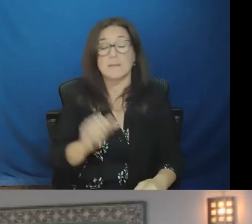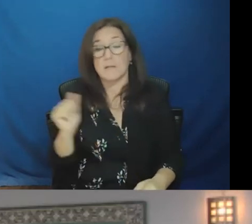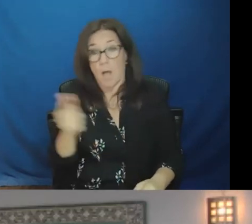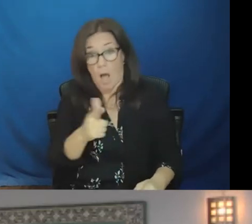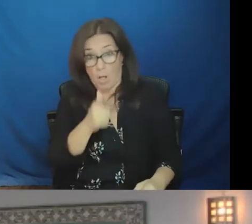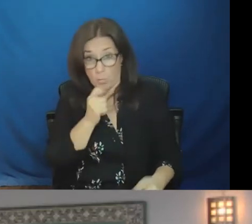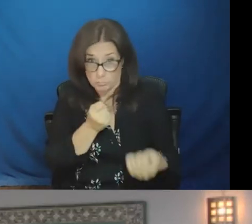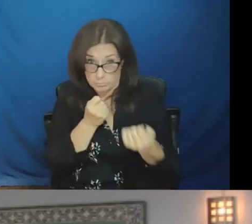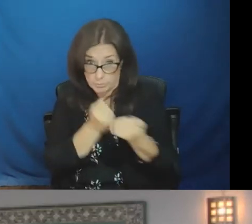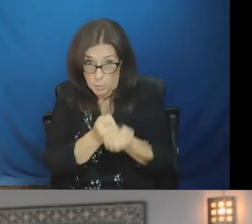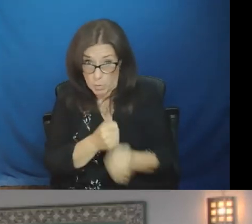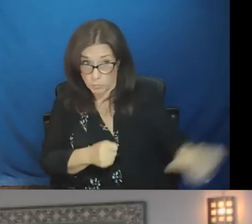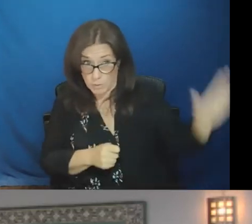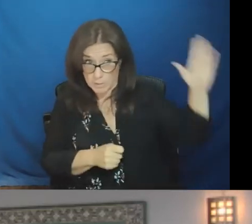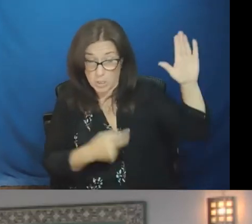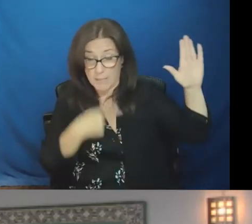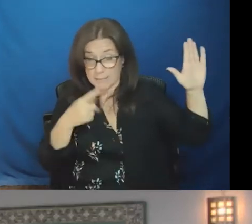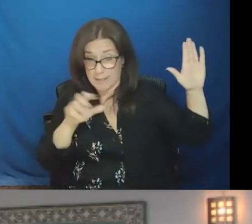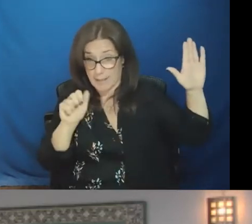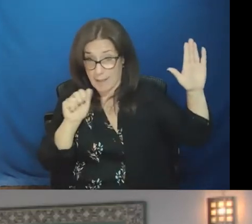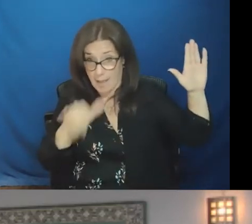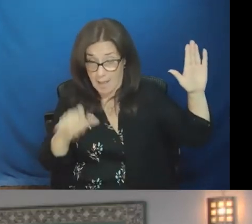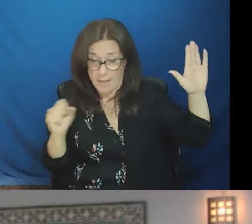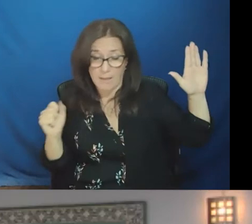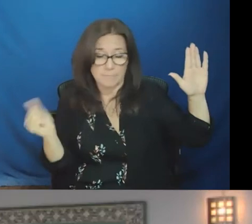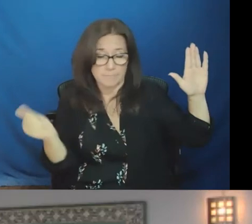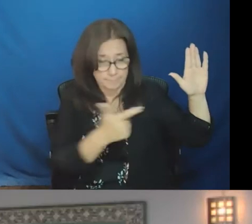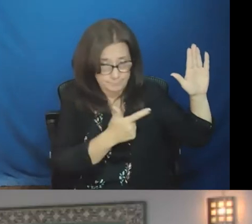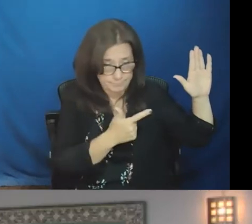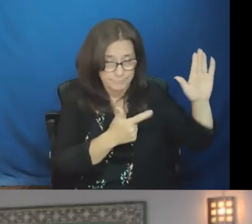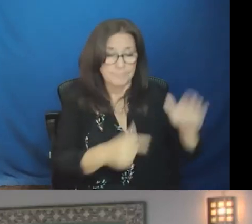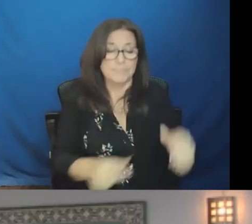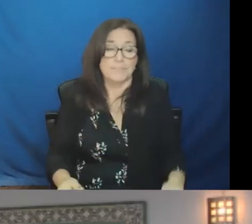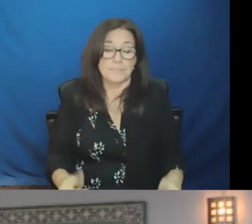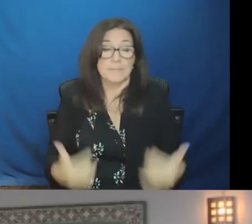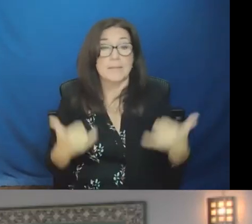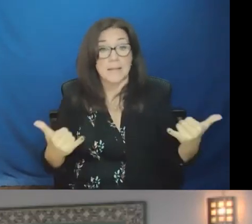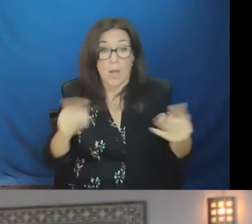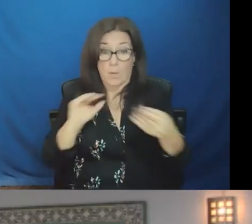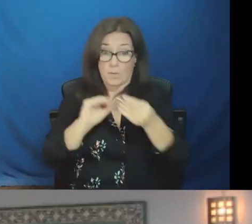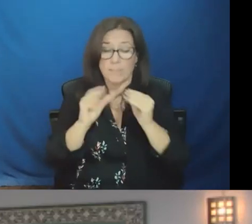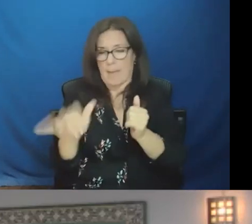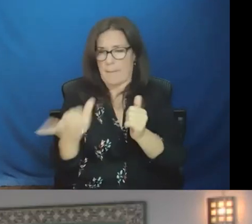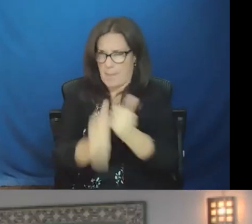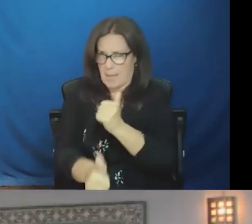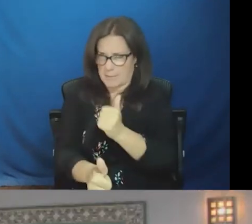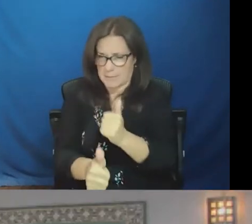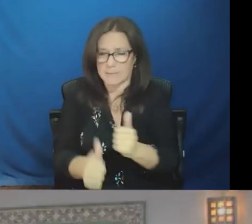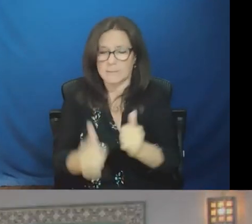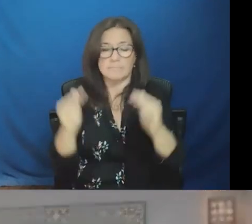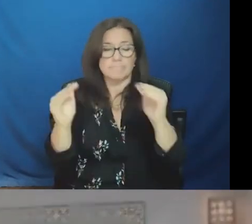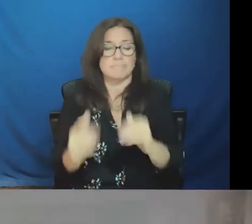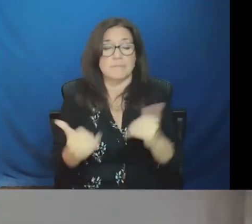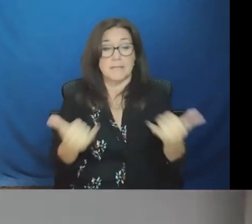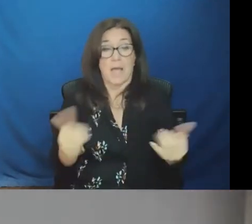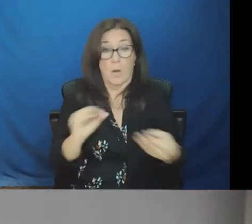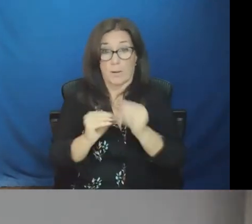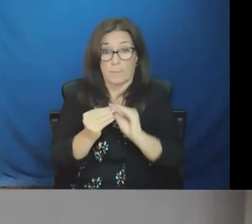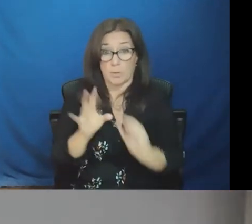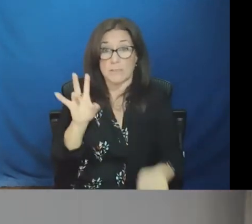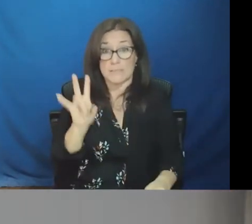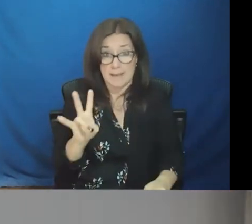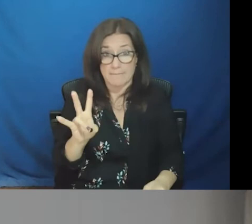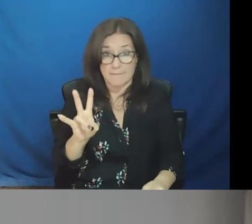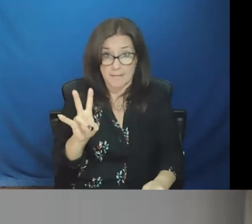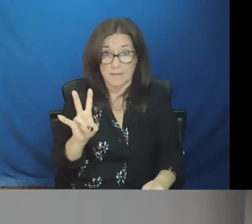passes unanimously. And now, on to number 7, the approval of positions to implement multi-tiered systems